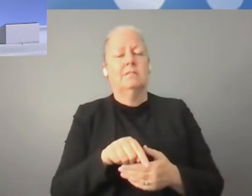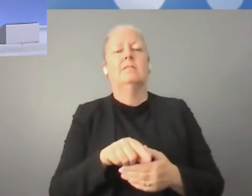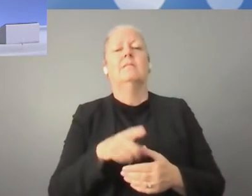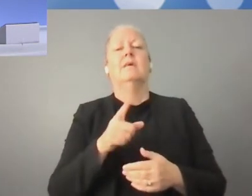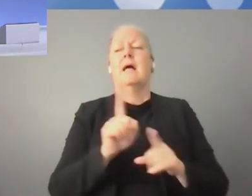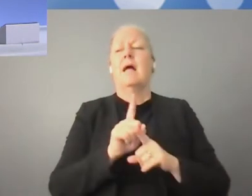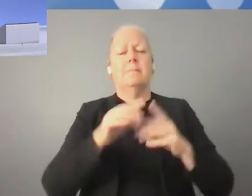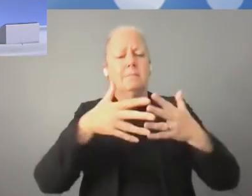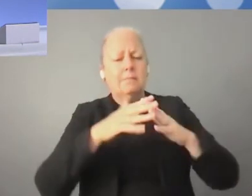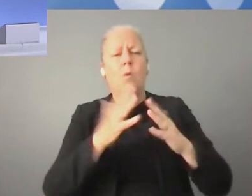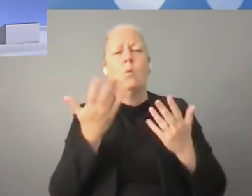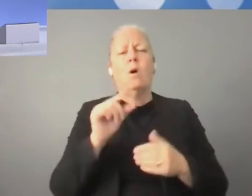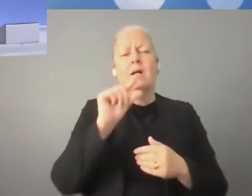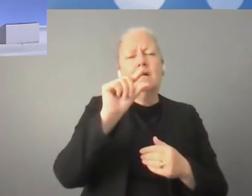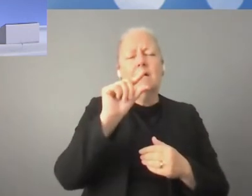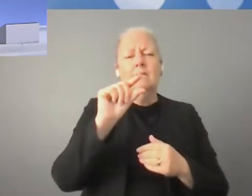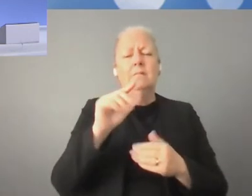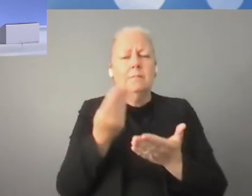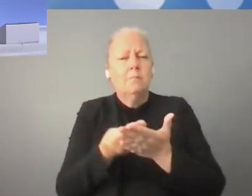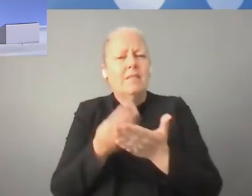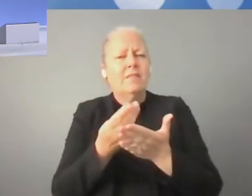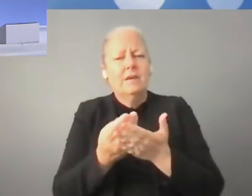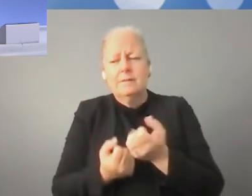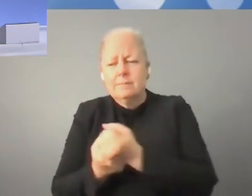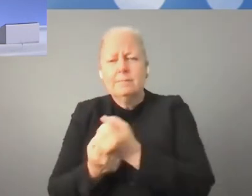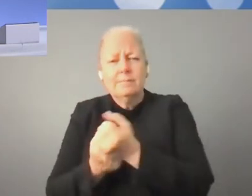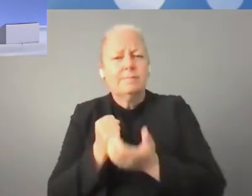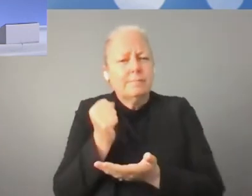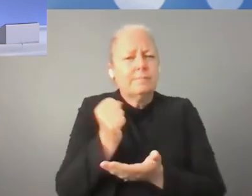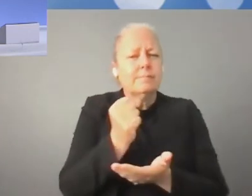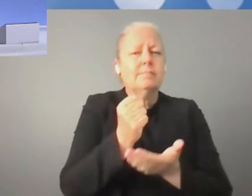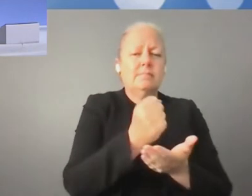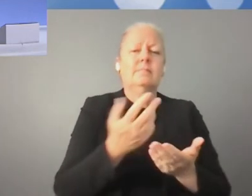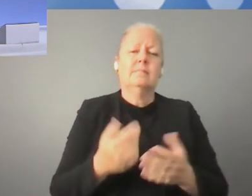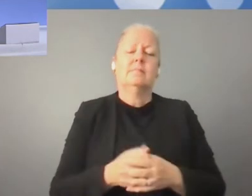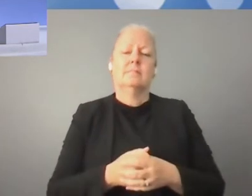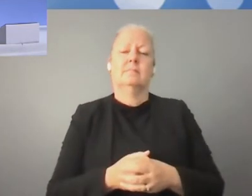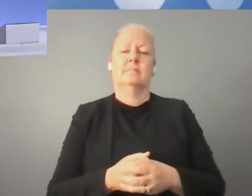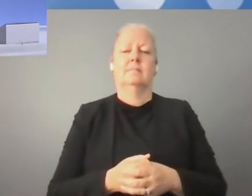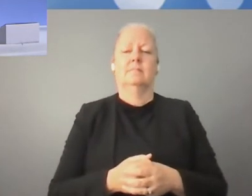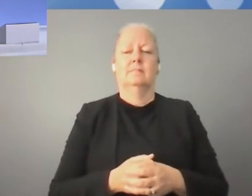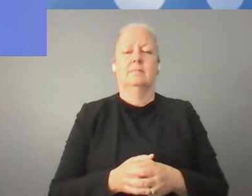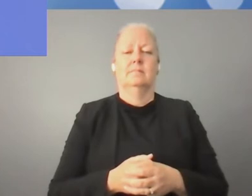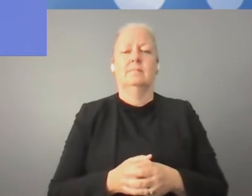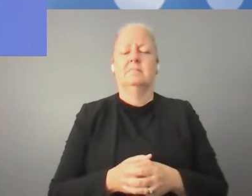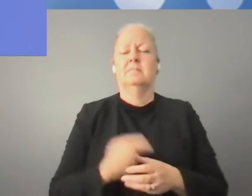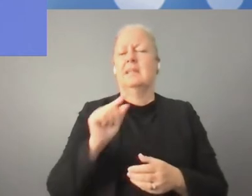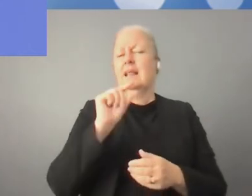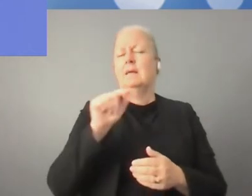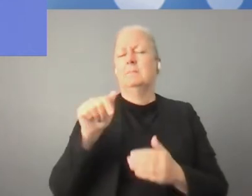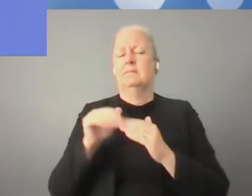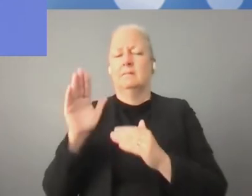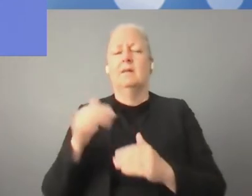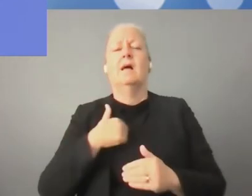grants but also on the on the little bit higher tickets yeah how we are calling and now i would like to turn to mr